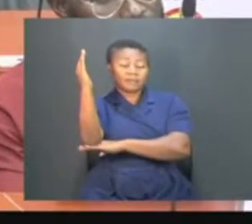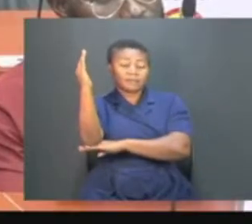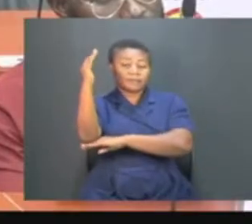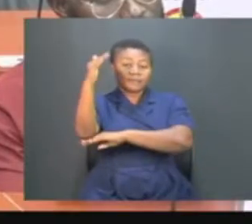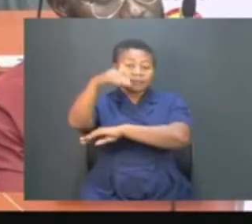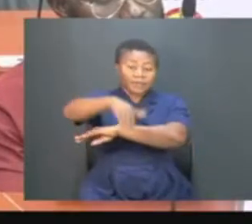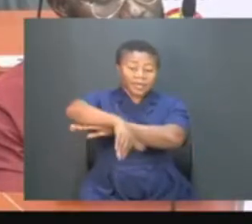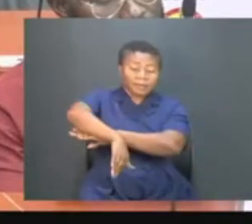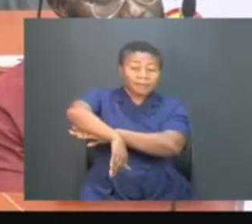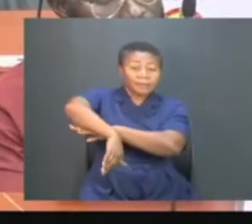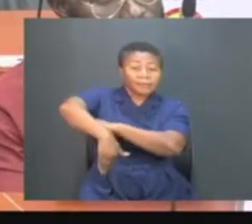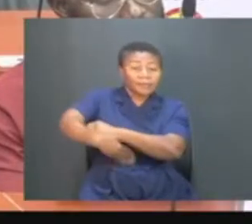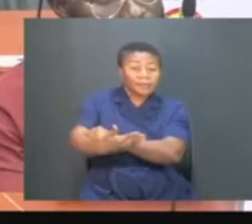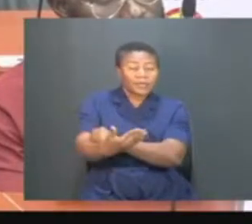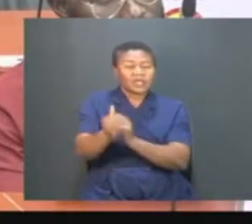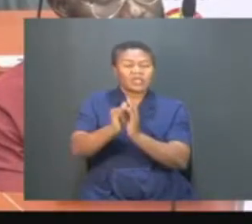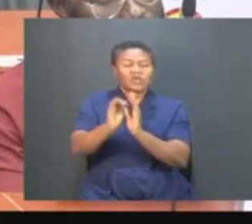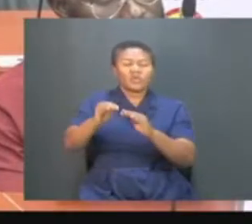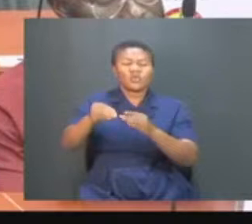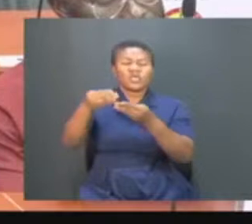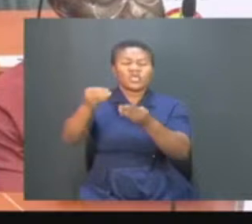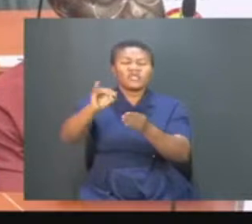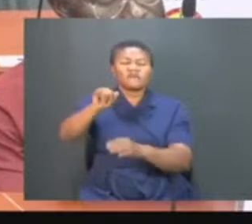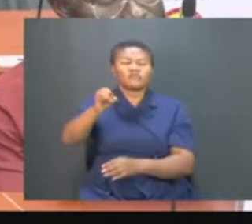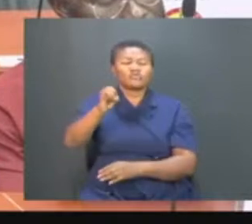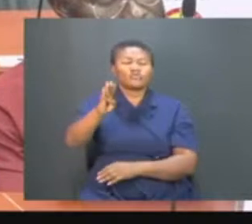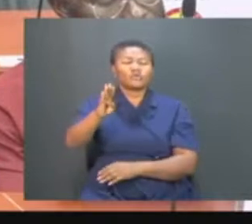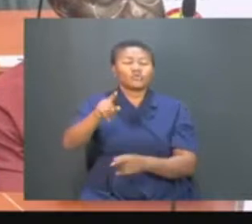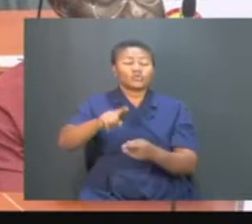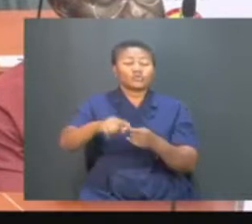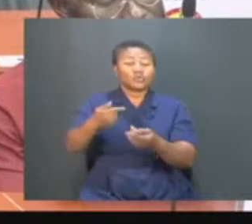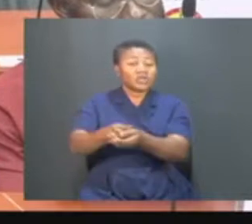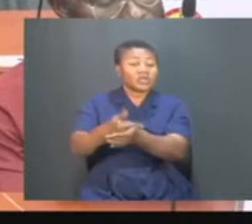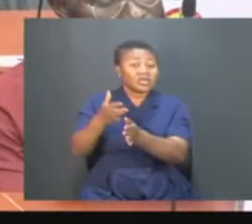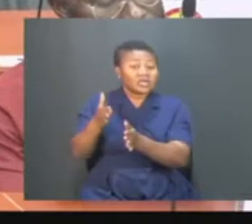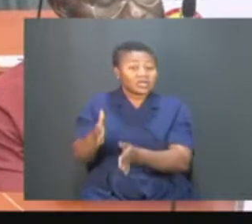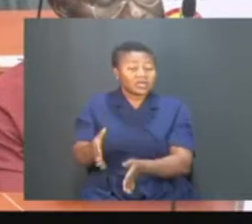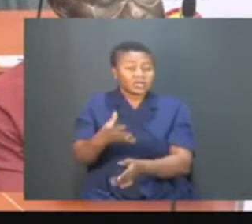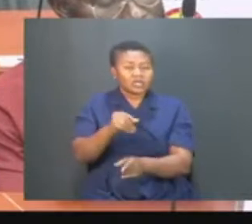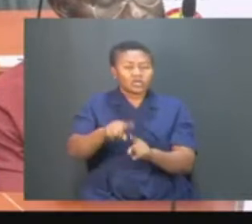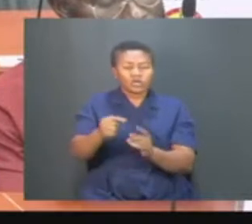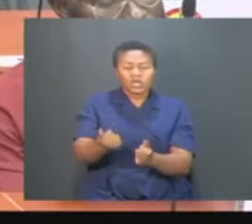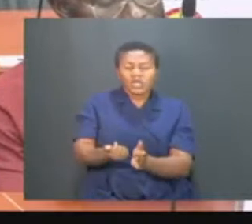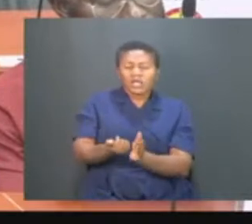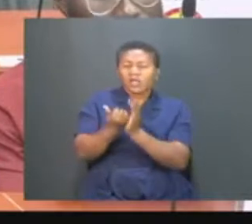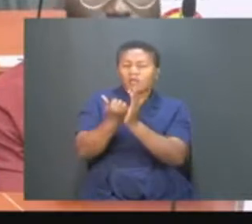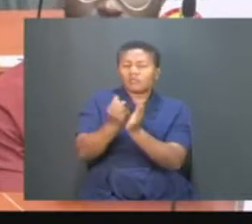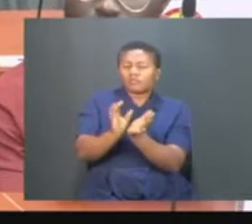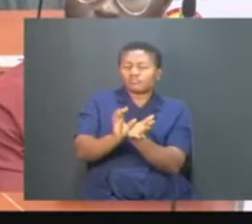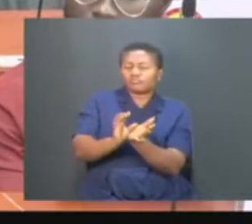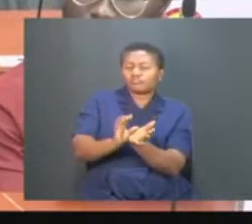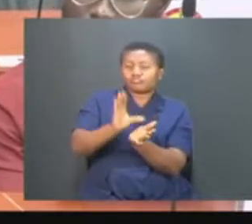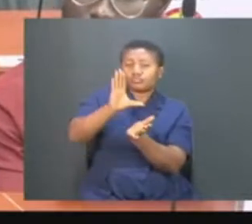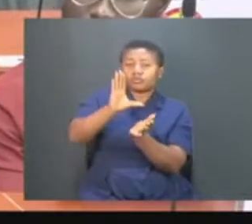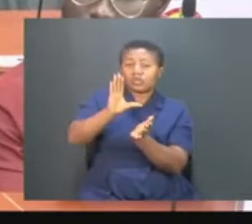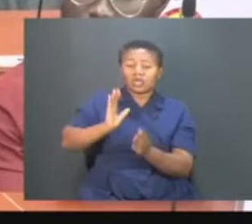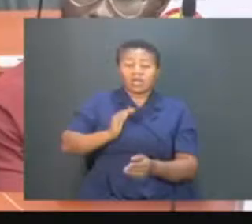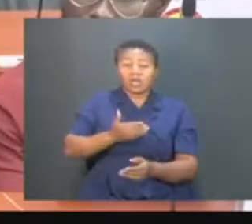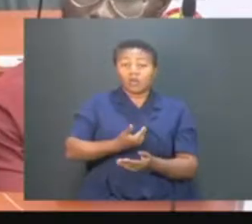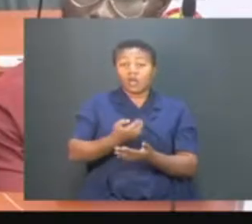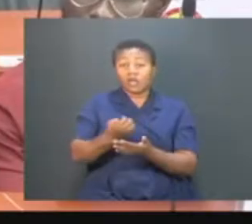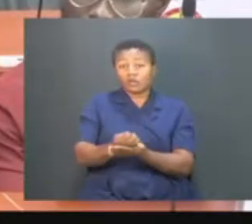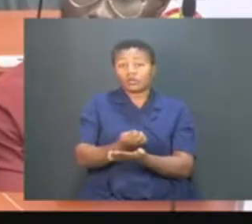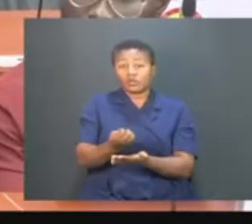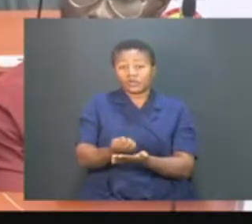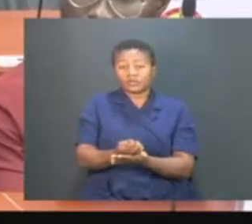jobs to the masses, to Ghanaians, and also build our economy sustainably and attain the long-term economic growth